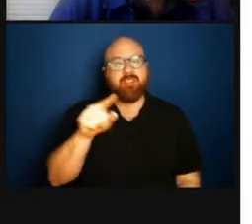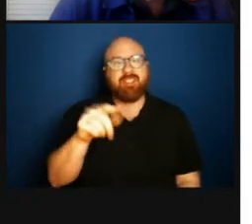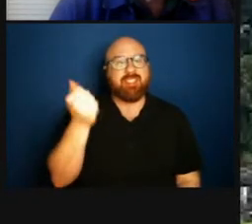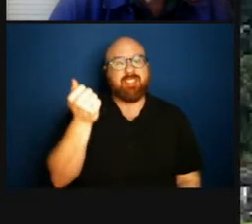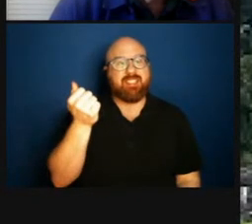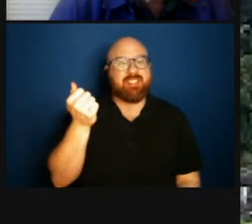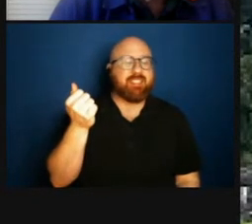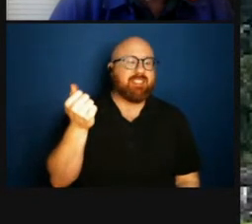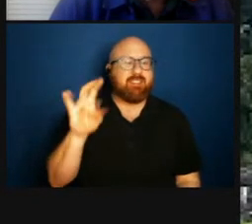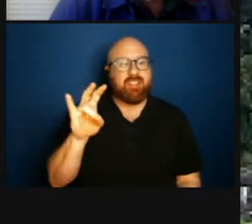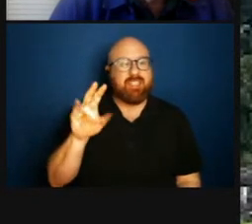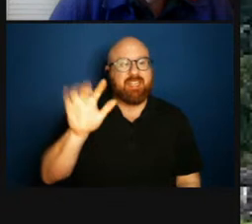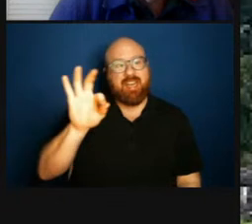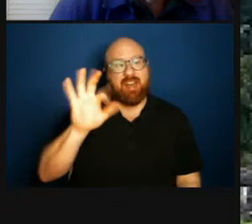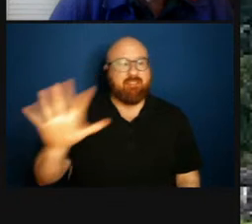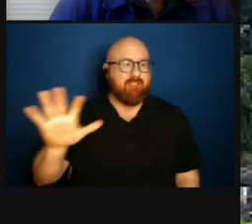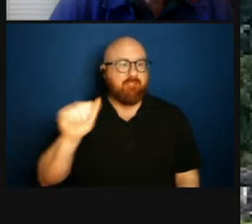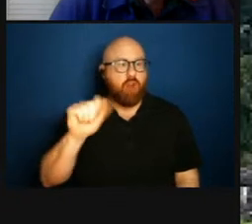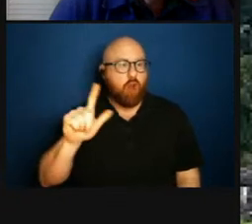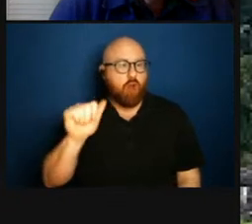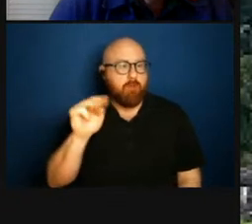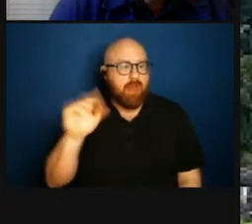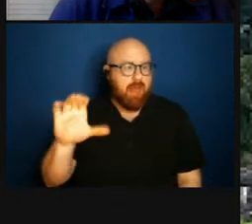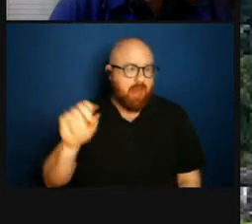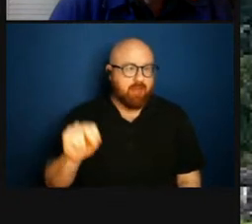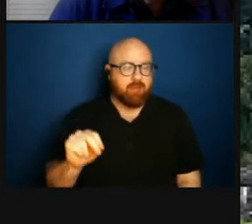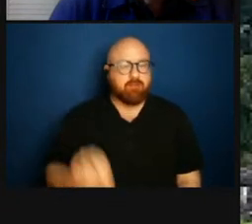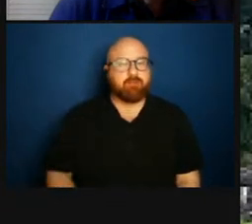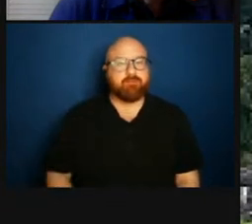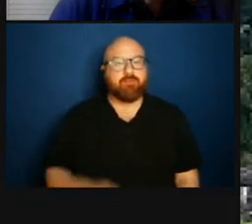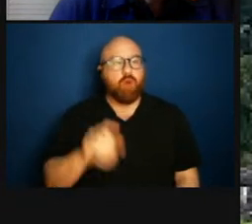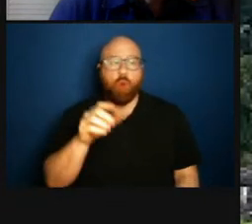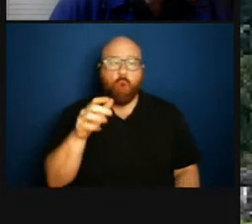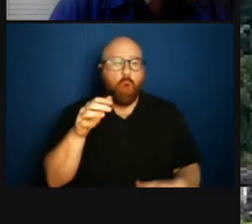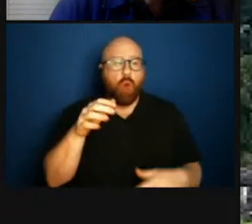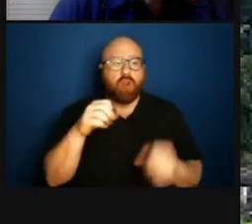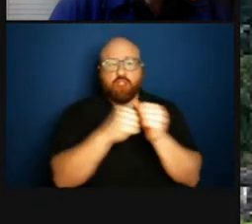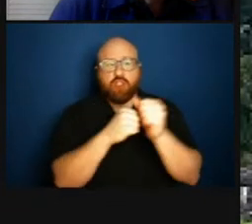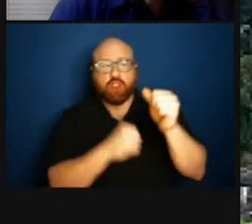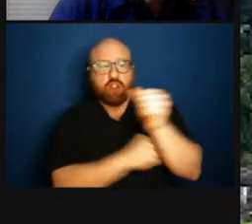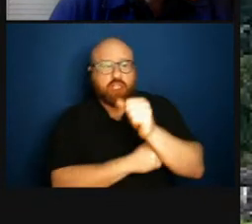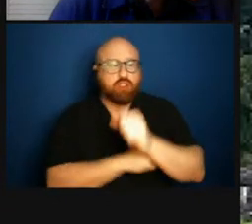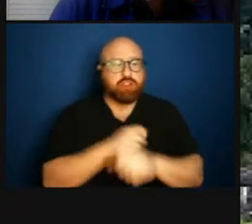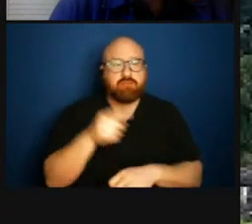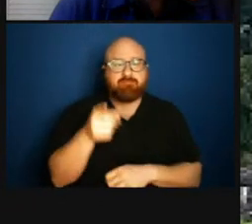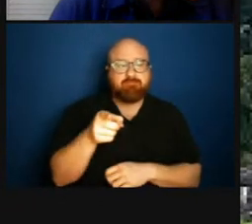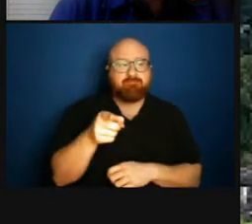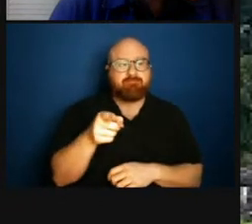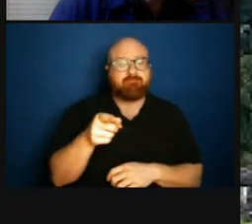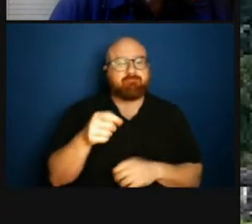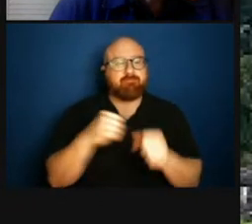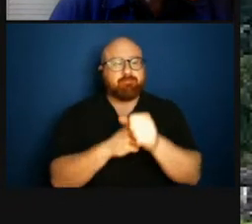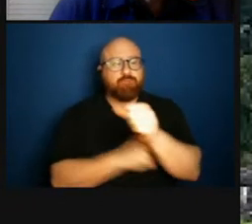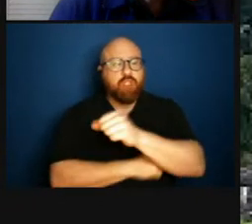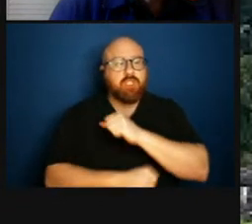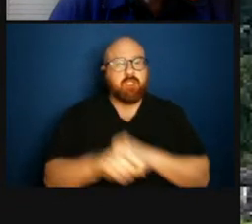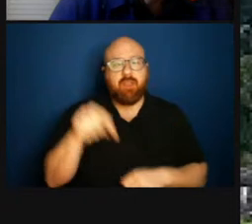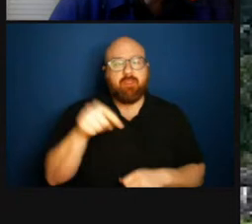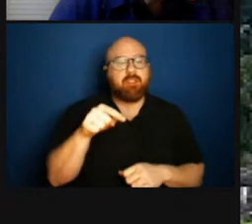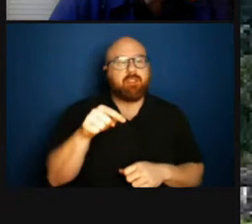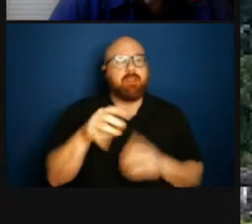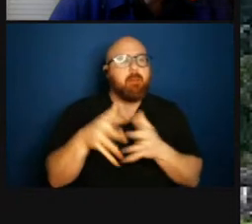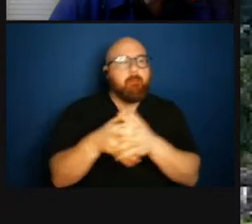Next, or a structure, the Castleman River Bridge, America's largest stone arch